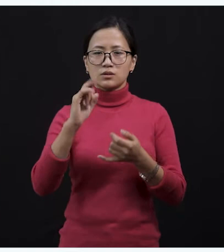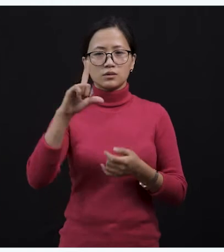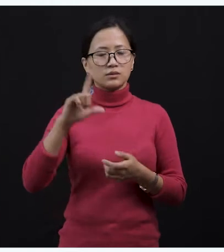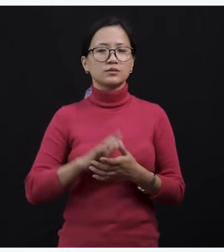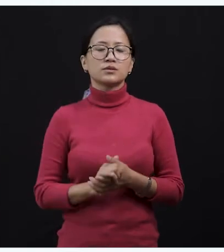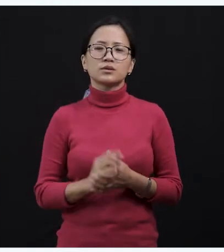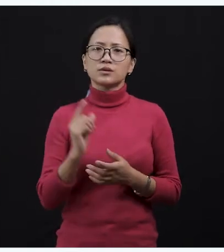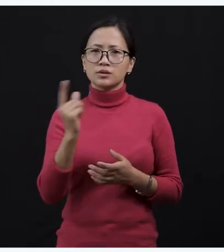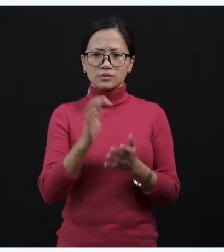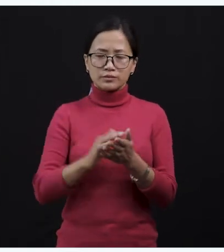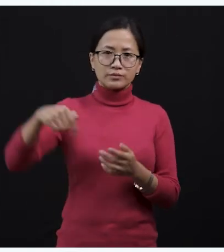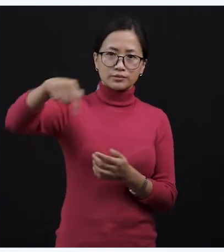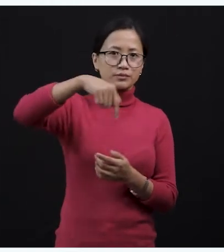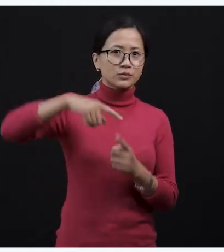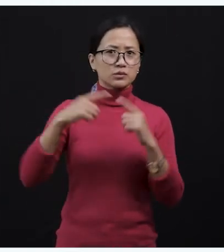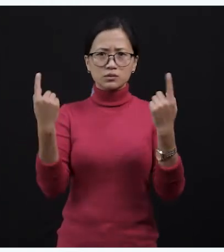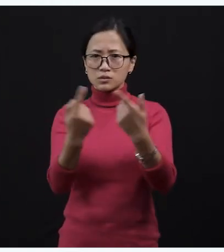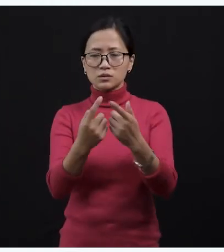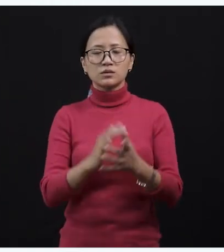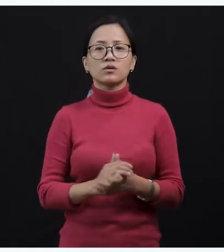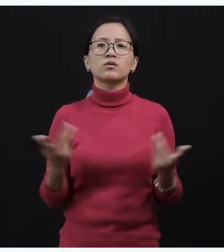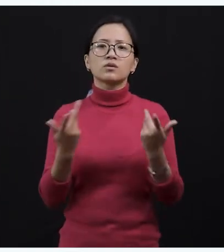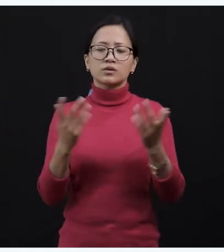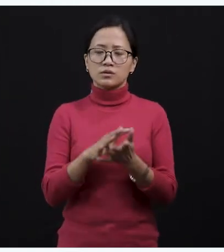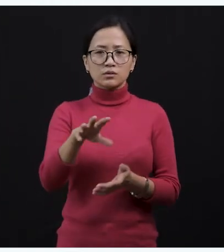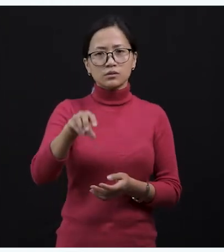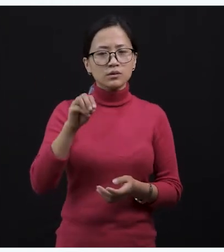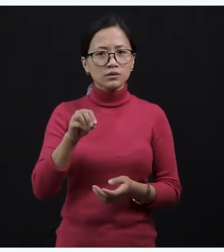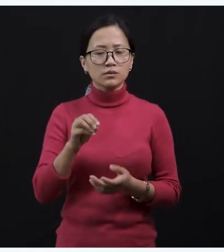this in kitchen. So from where do we get this?